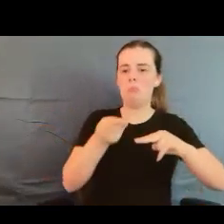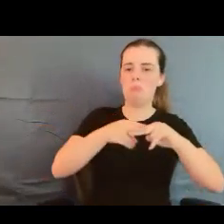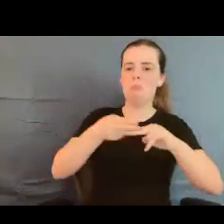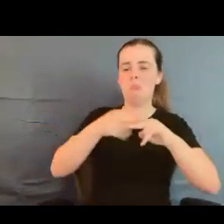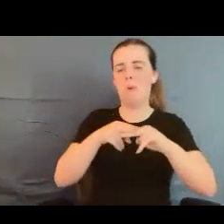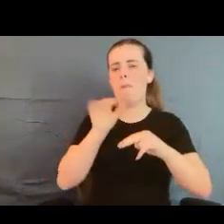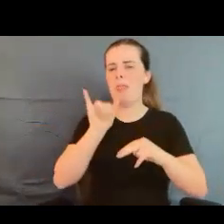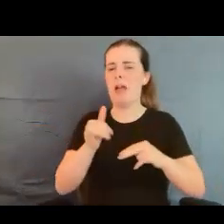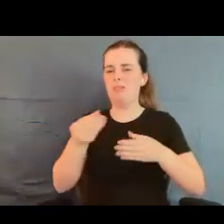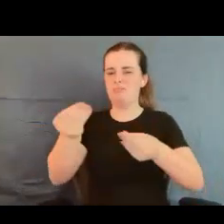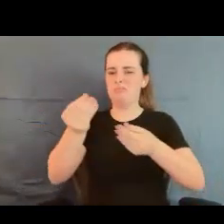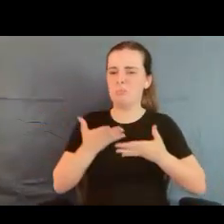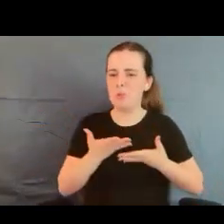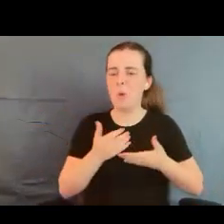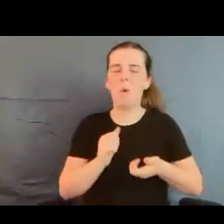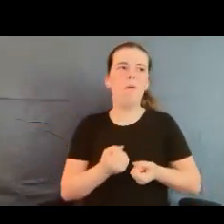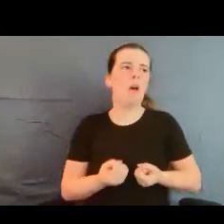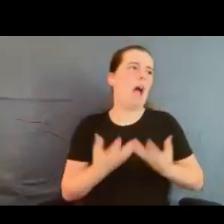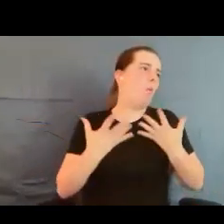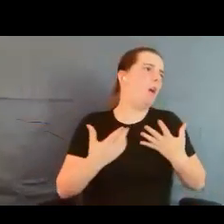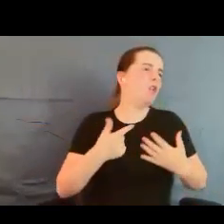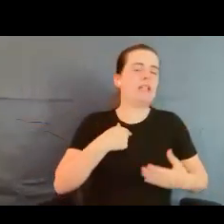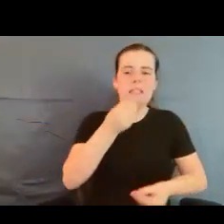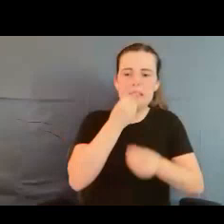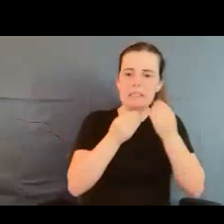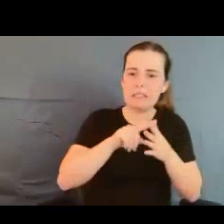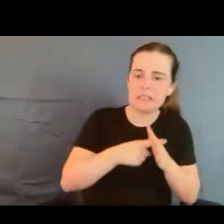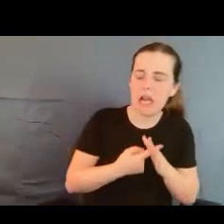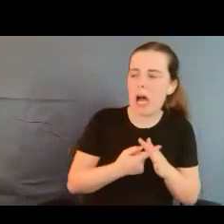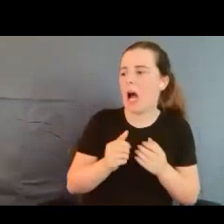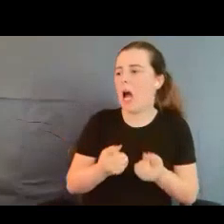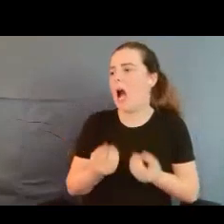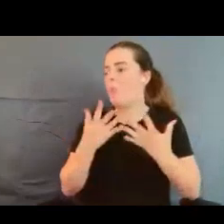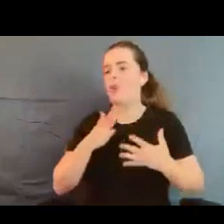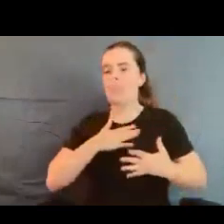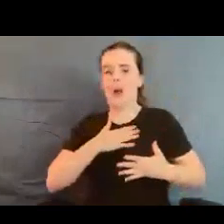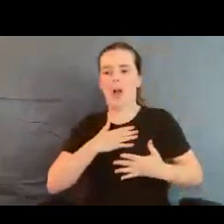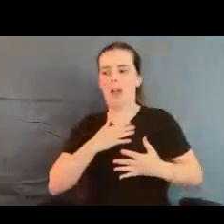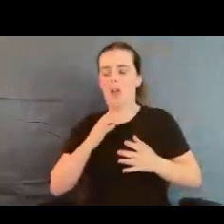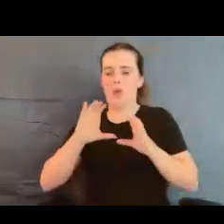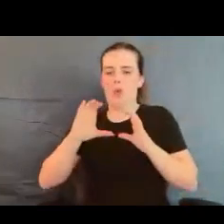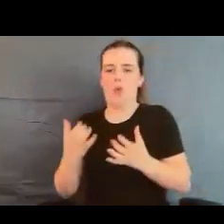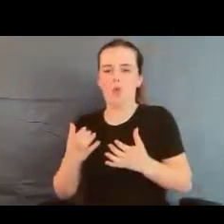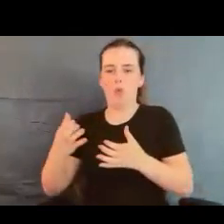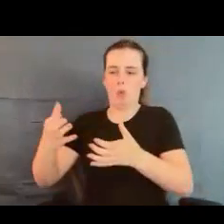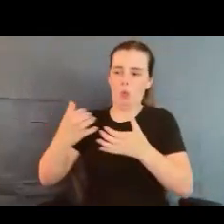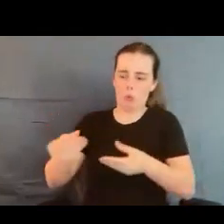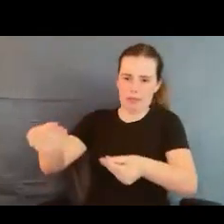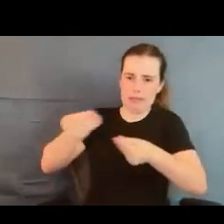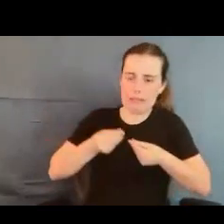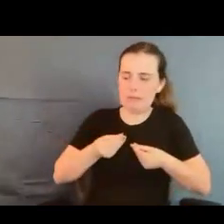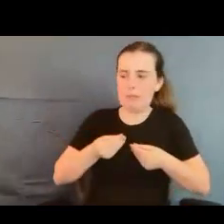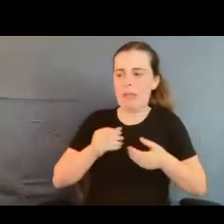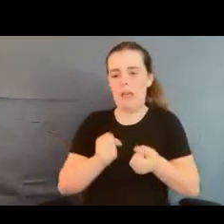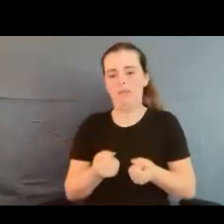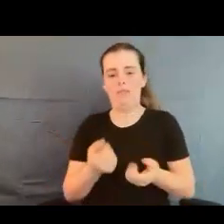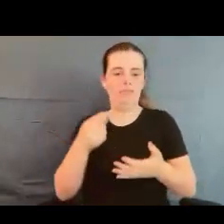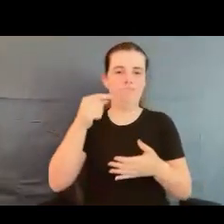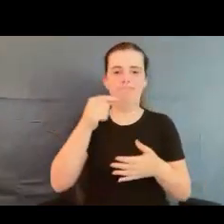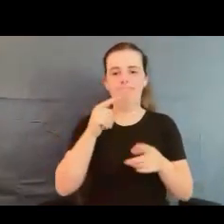fuel I'm carrying on me at the start, how much I tell my crew to give me at Hidden Peak, how much I get at Mineral Basin, etc. Similar